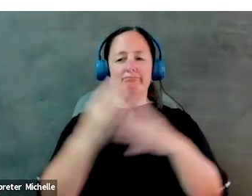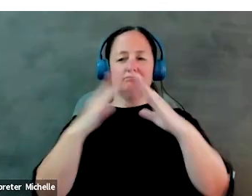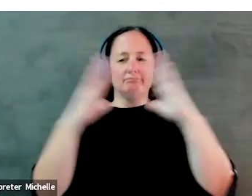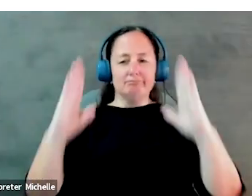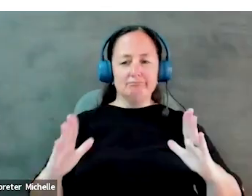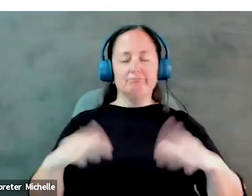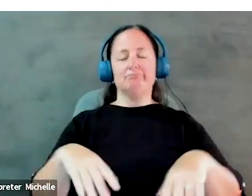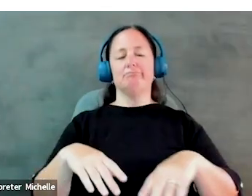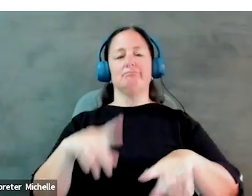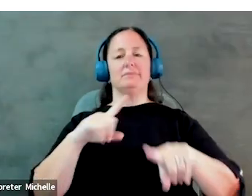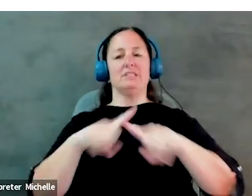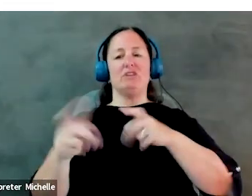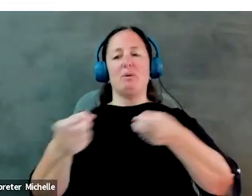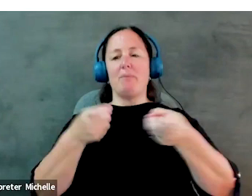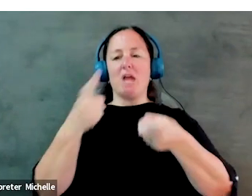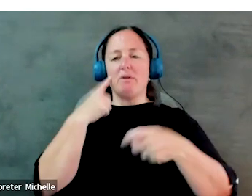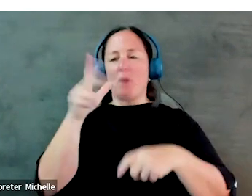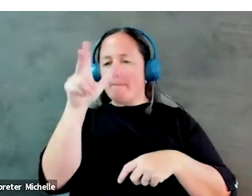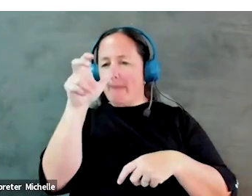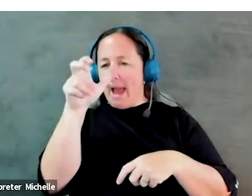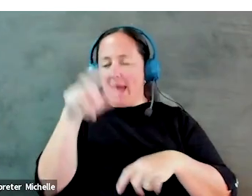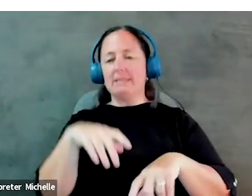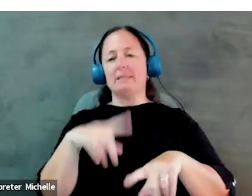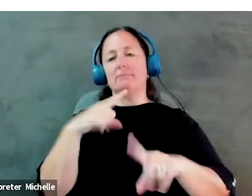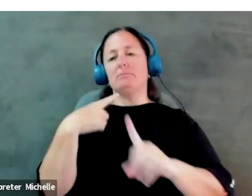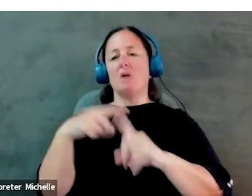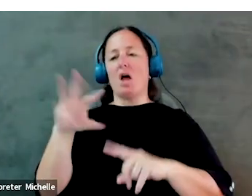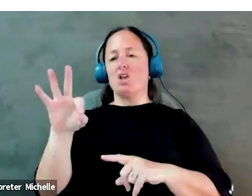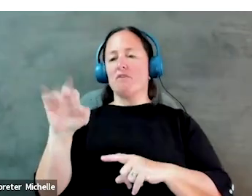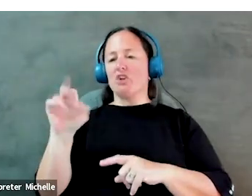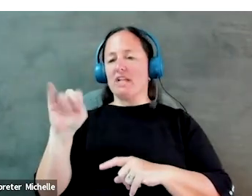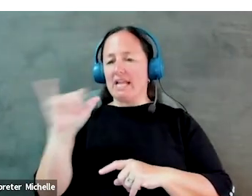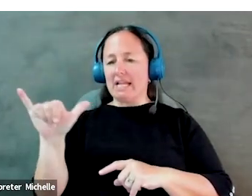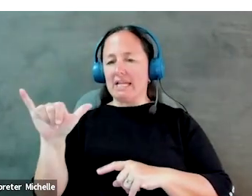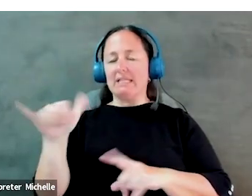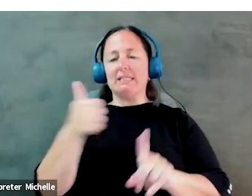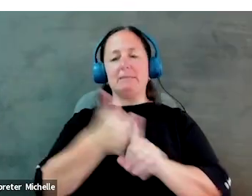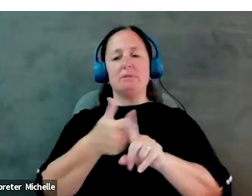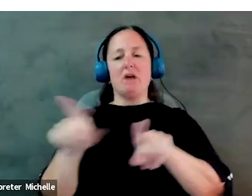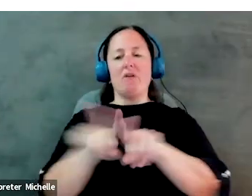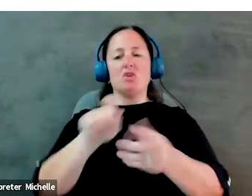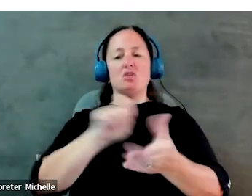comprehensive management of pests, fertility, and has written several scientific